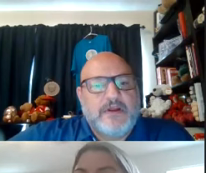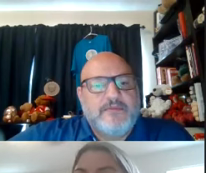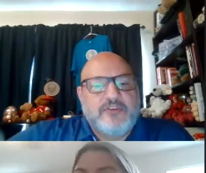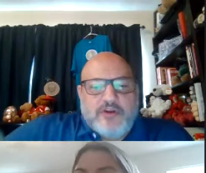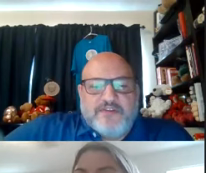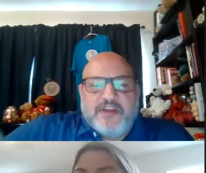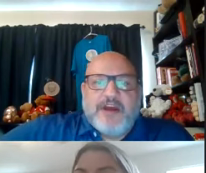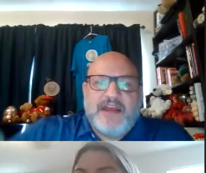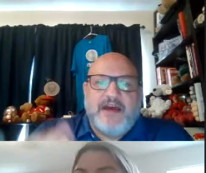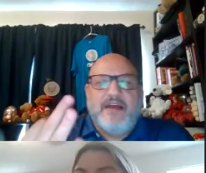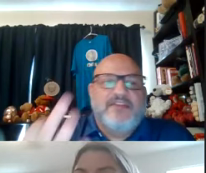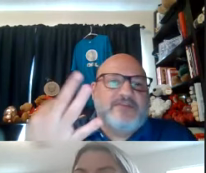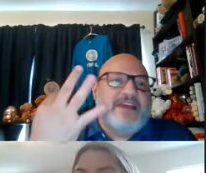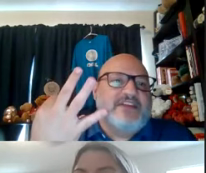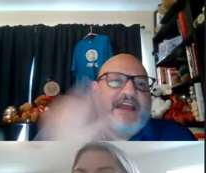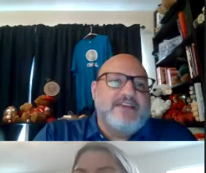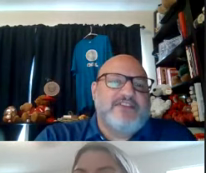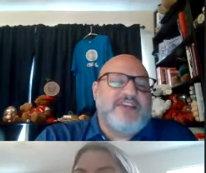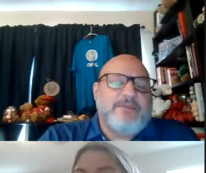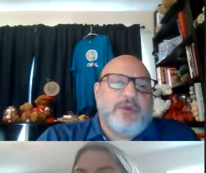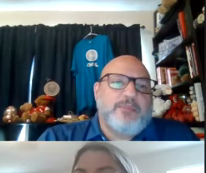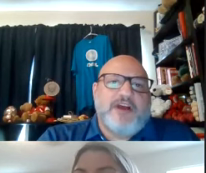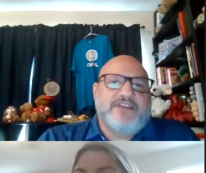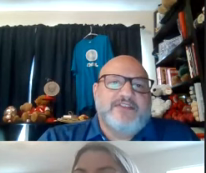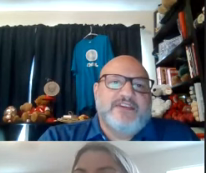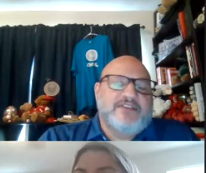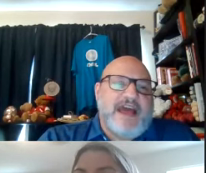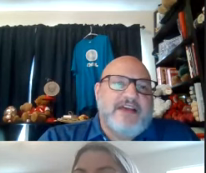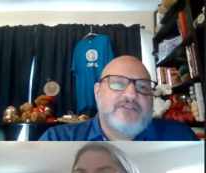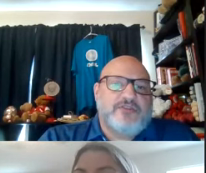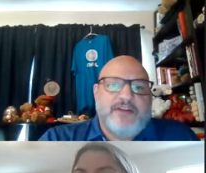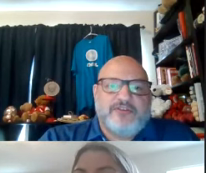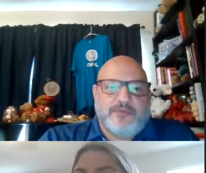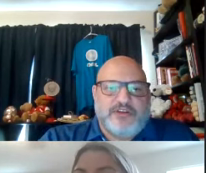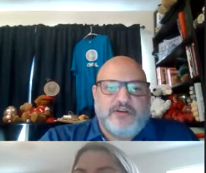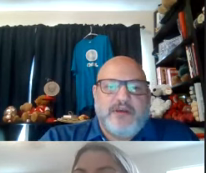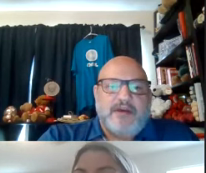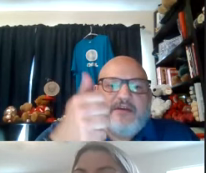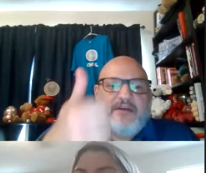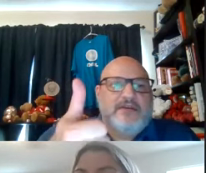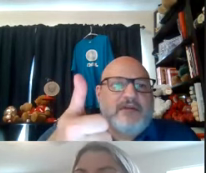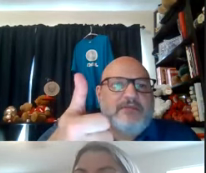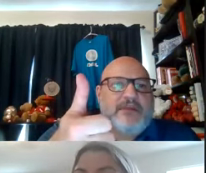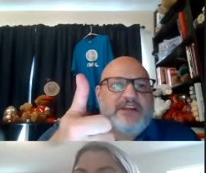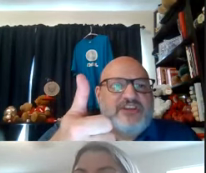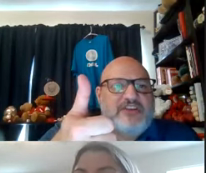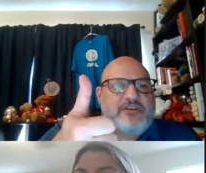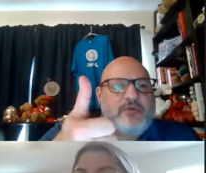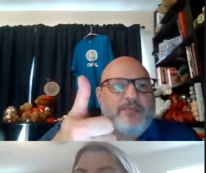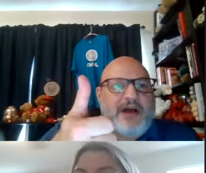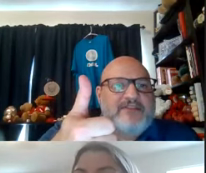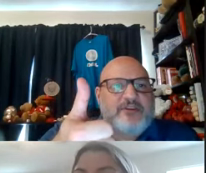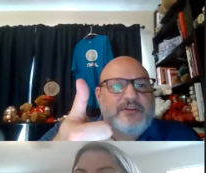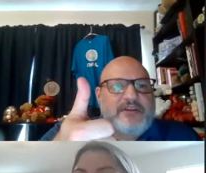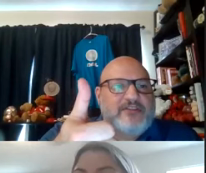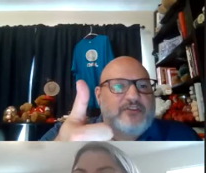All right, so notice, if you think about it, yeah, this basically has the same 3 processes as transcription, right? Initiation, where